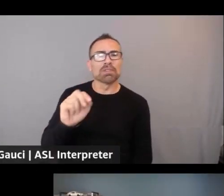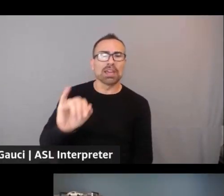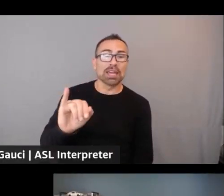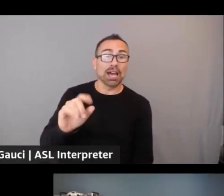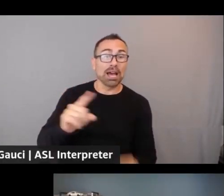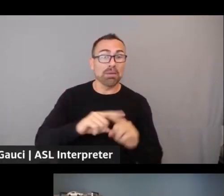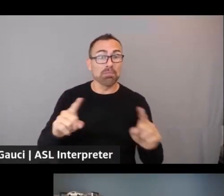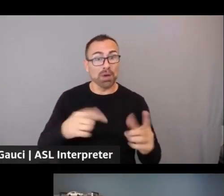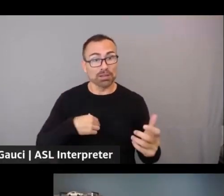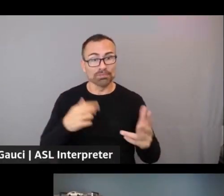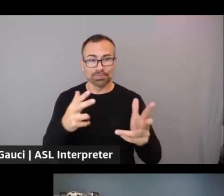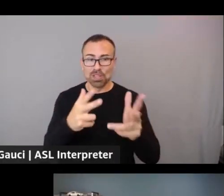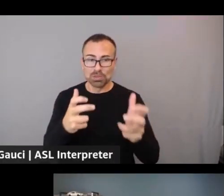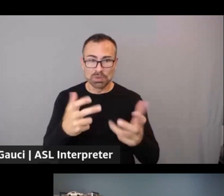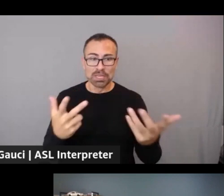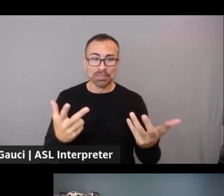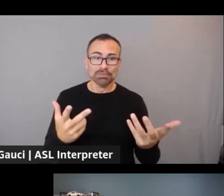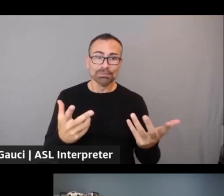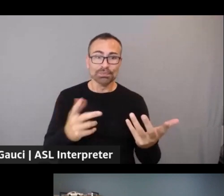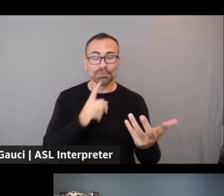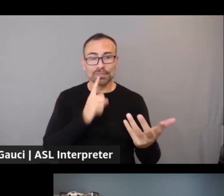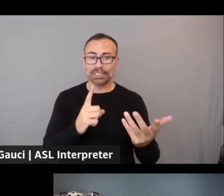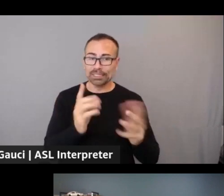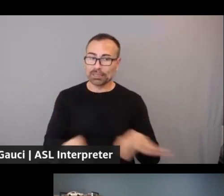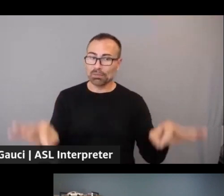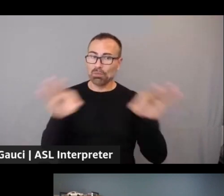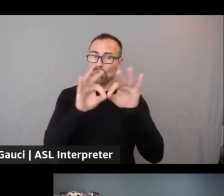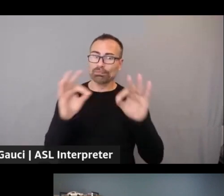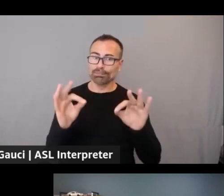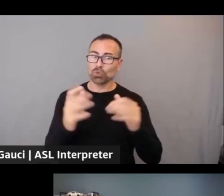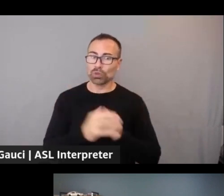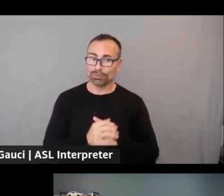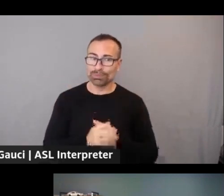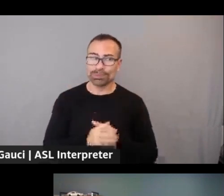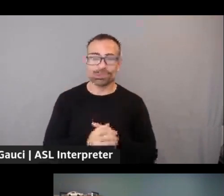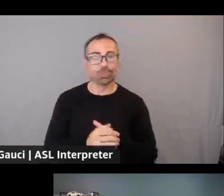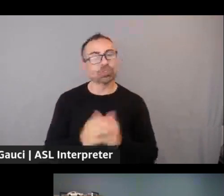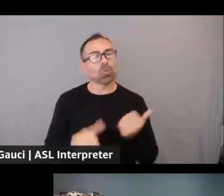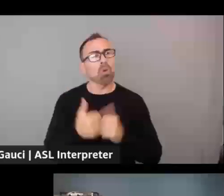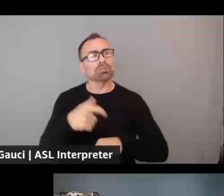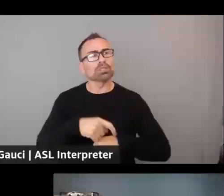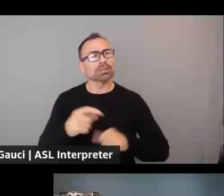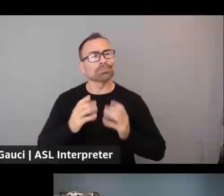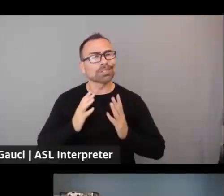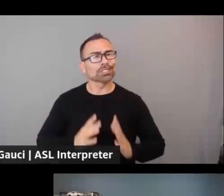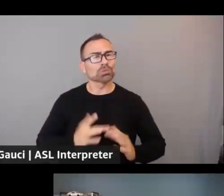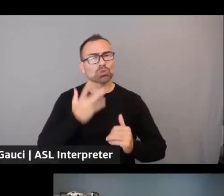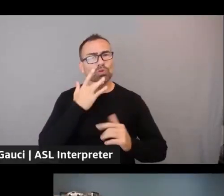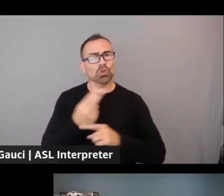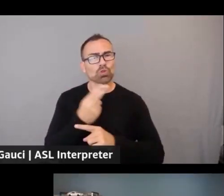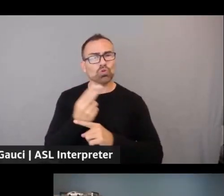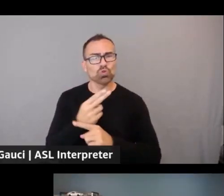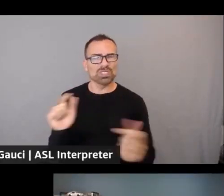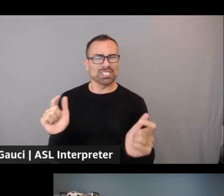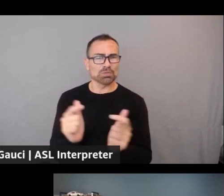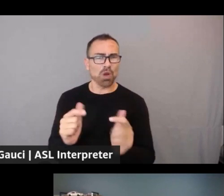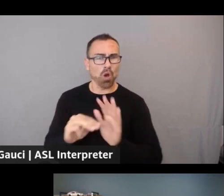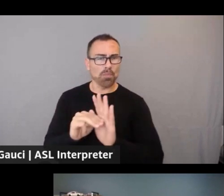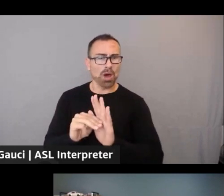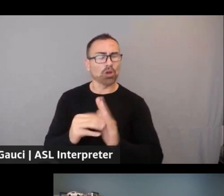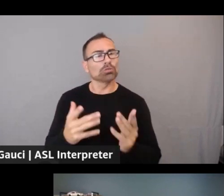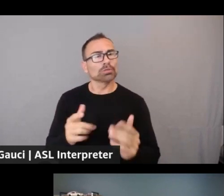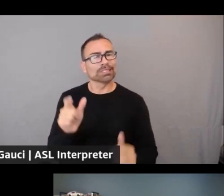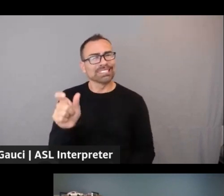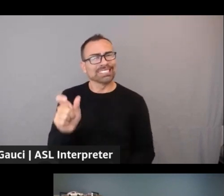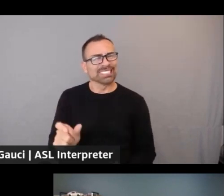inferencing is the most important one. So in those cases, customers actually are better off using the smaller model and just run on smaller instances